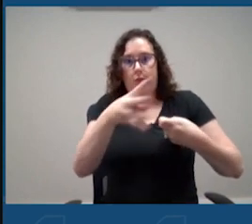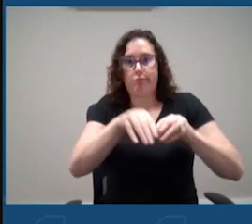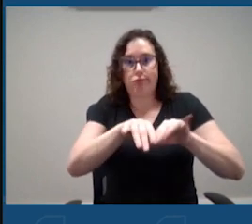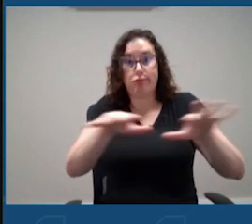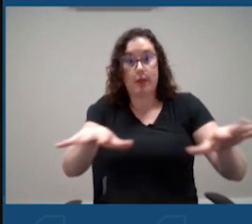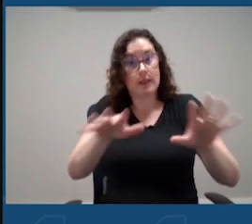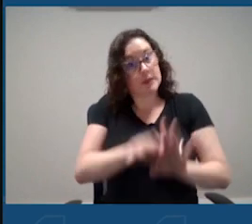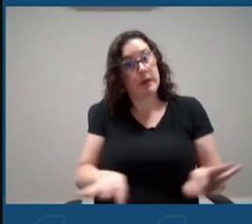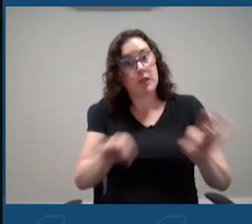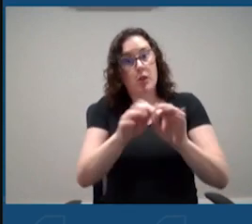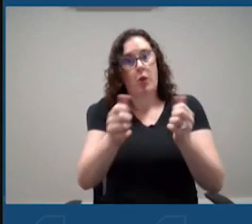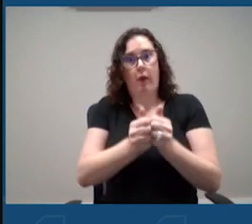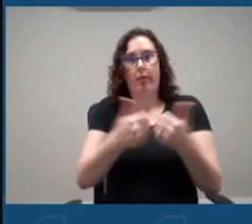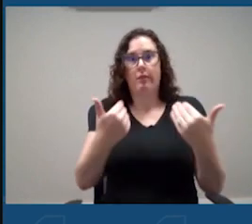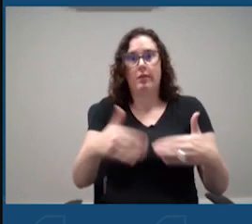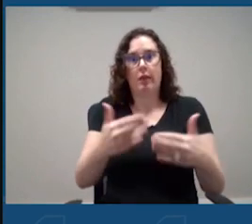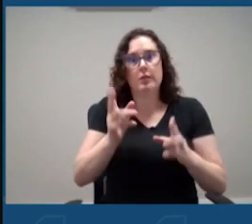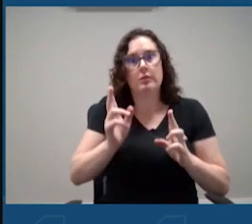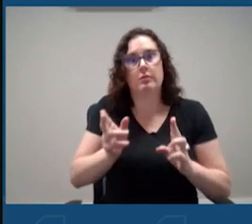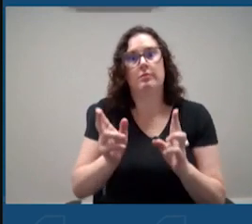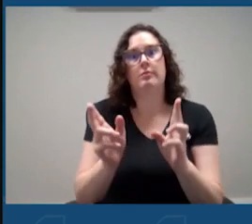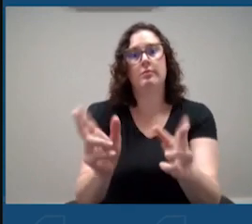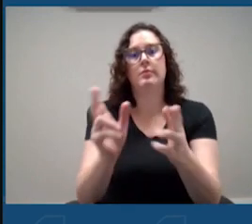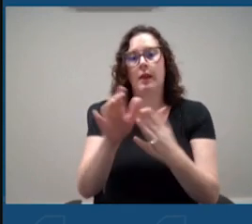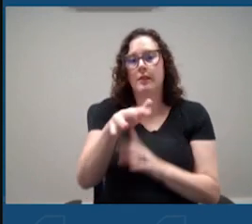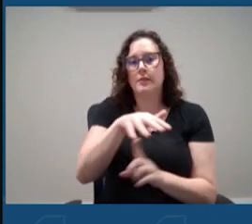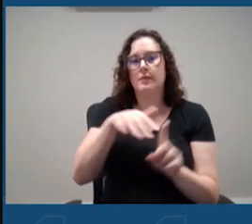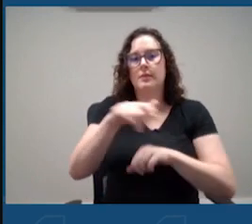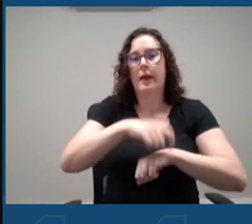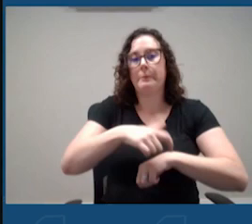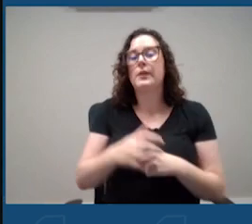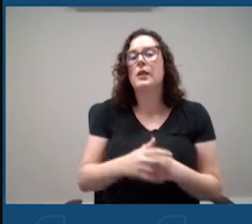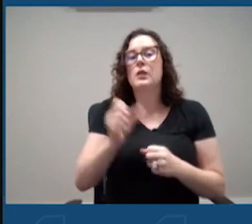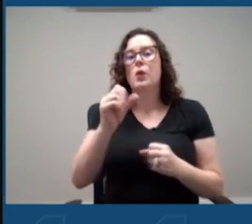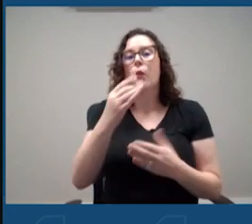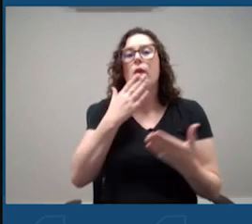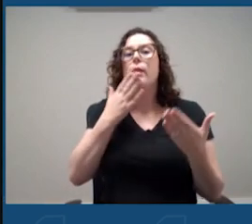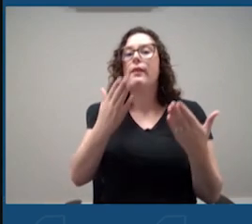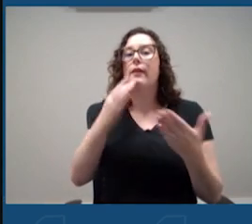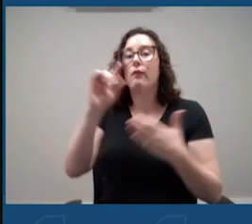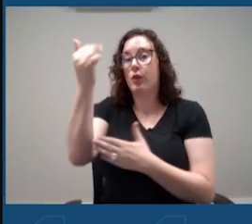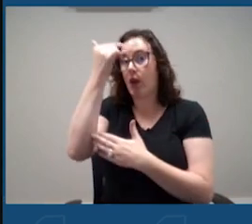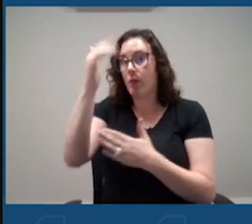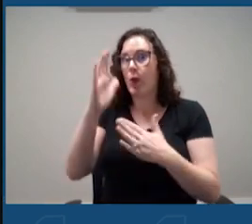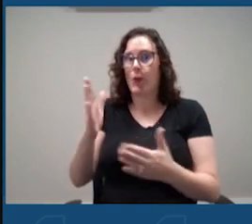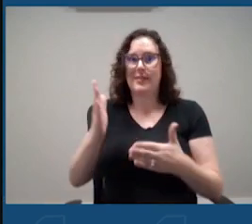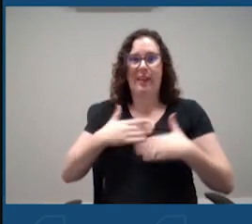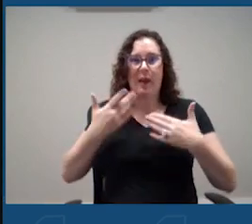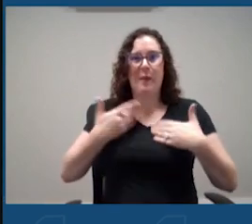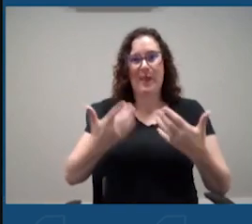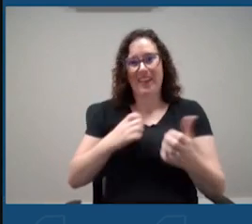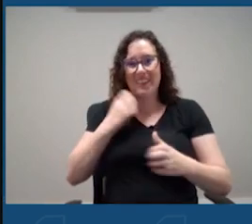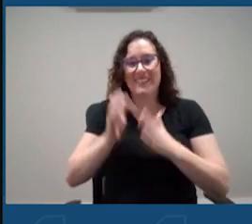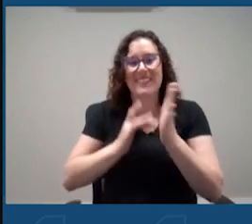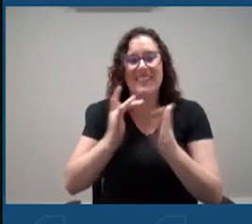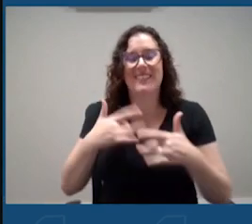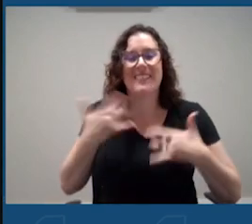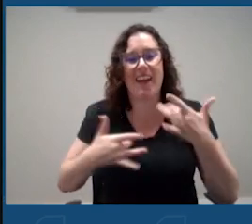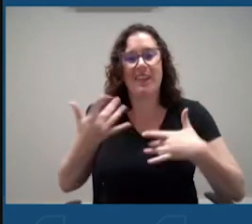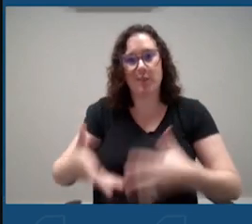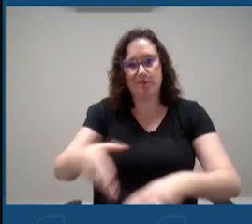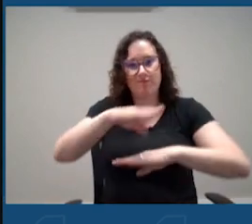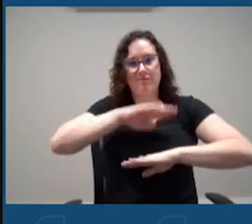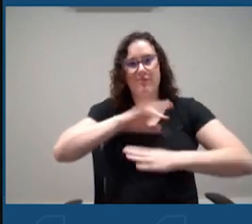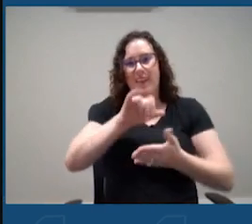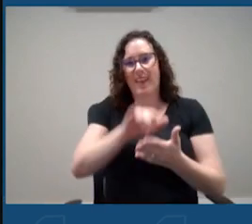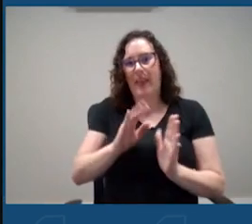are grateful that Governor Kathy Hochul's shared vision for a clean energy future was met with enthusiasm by the state legislature. Their hard work